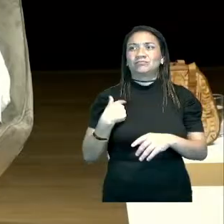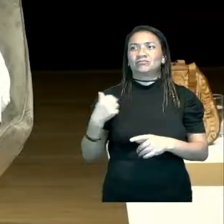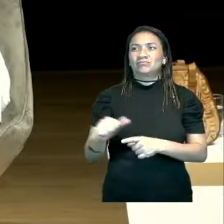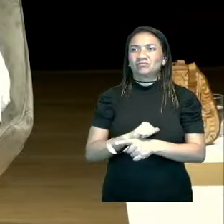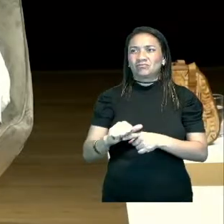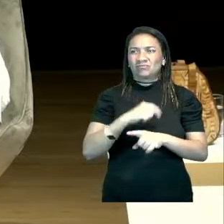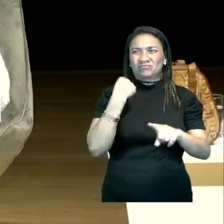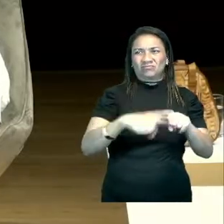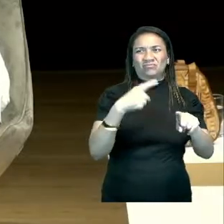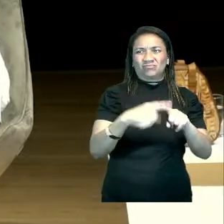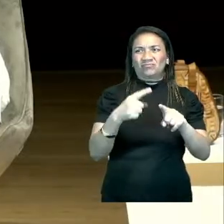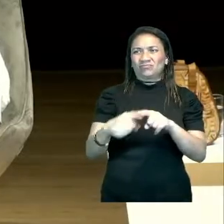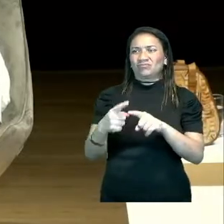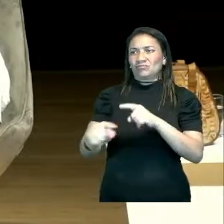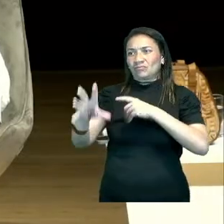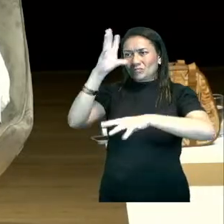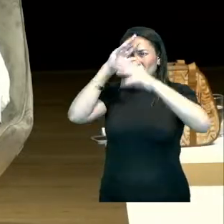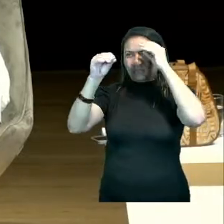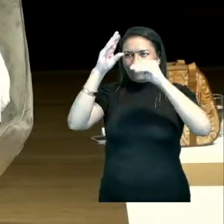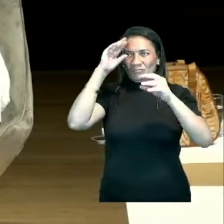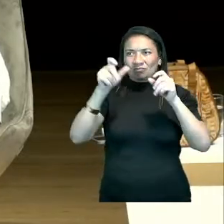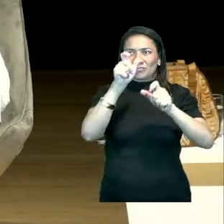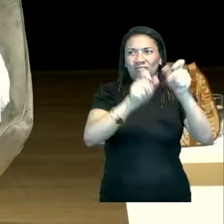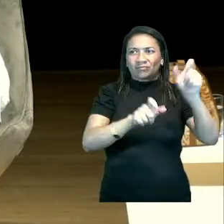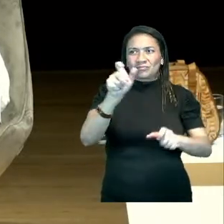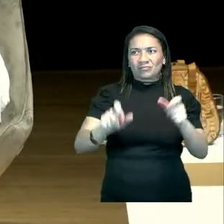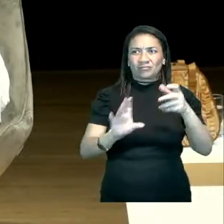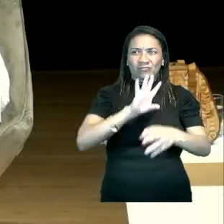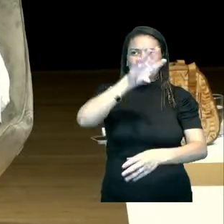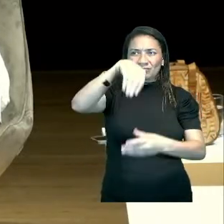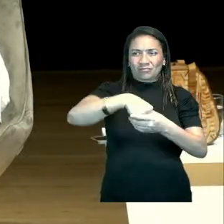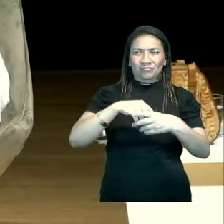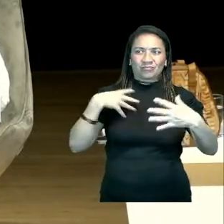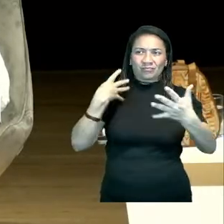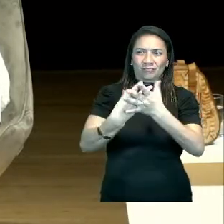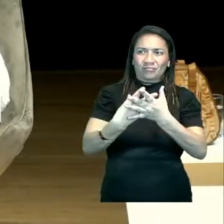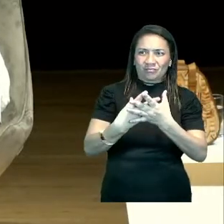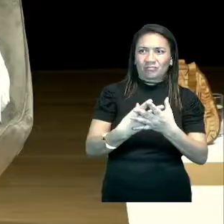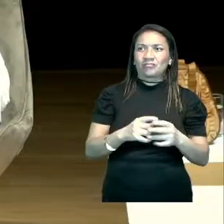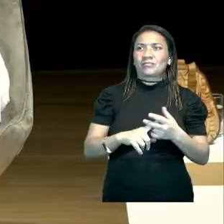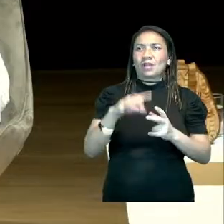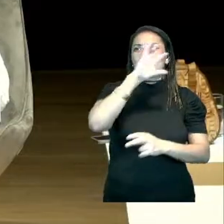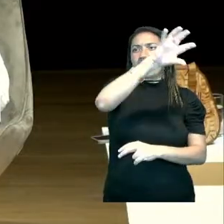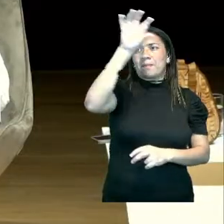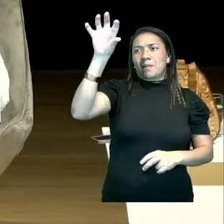including immigrant detention and all kinds of other